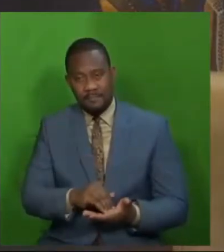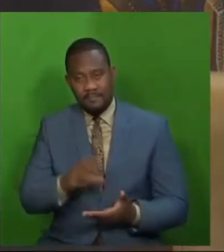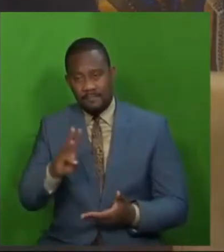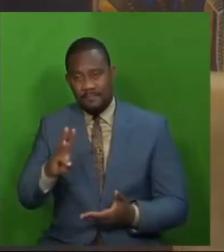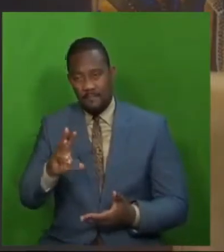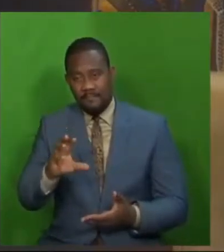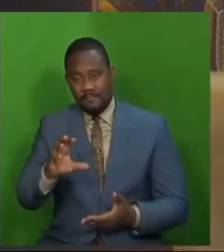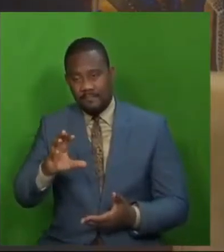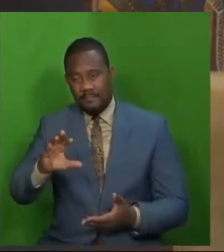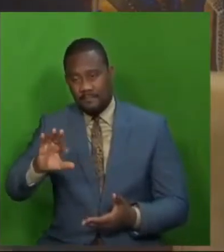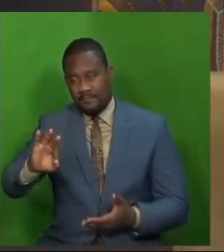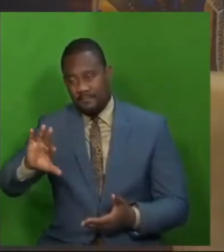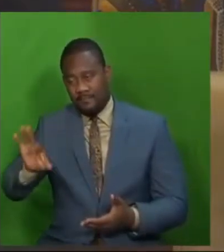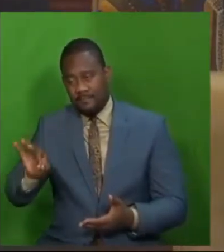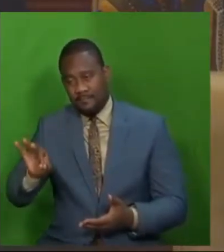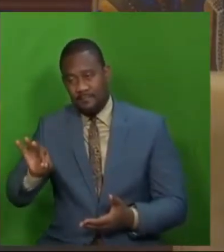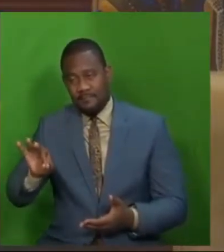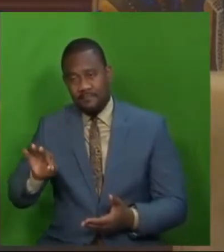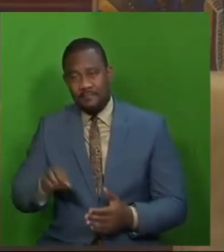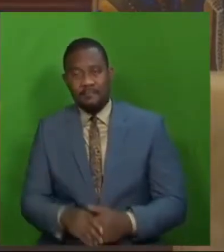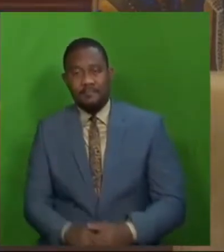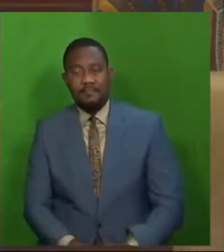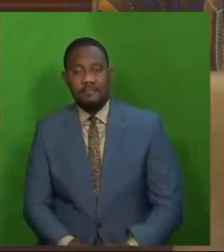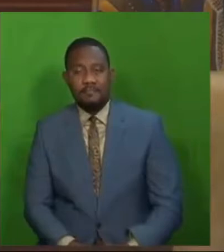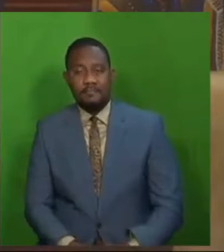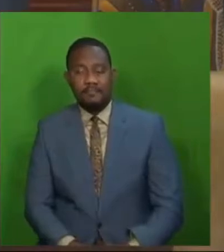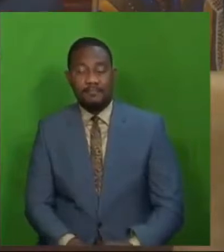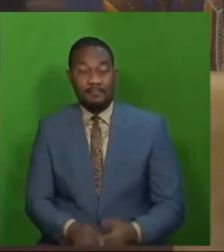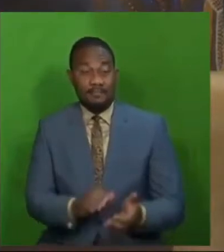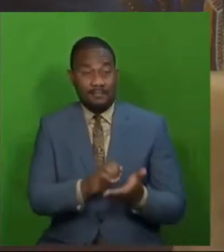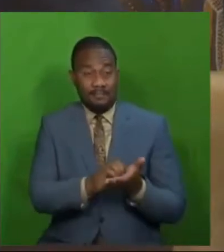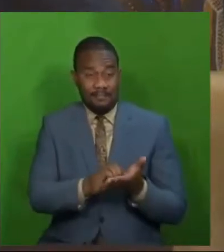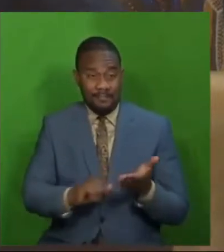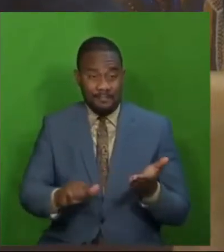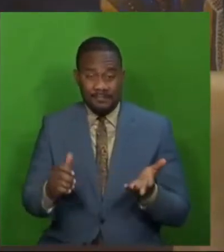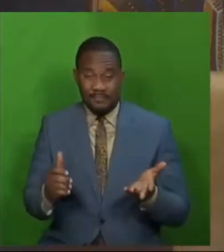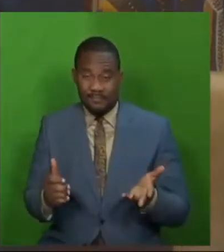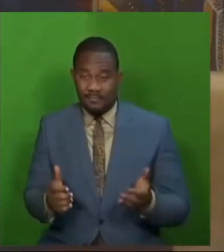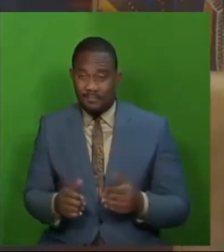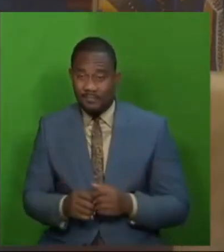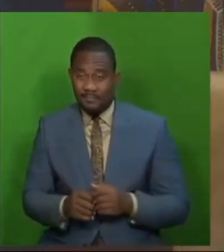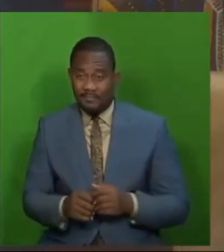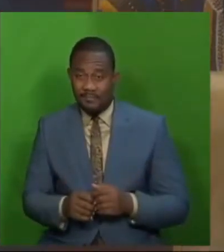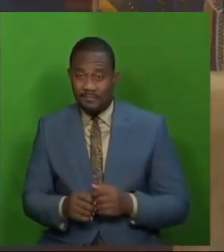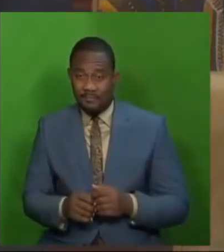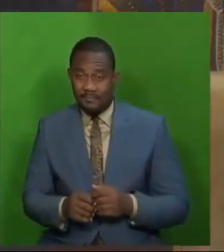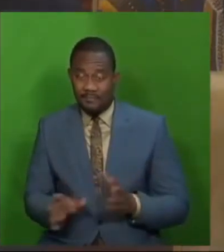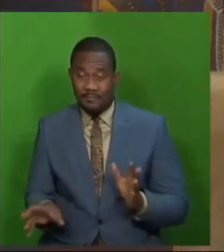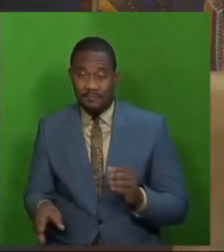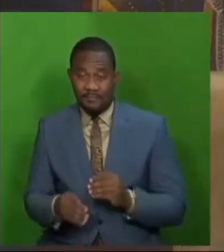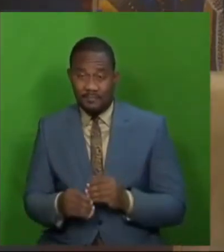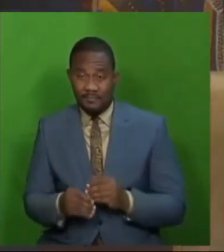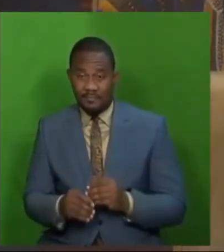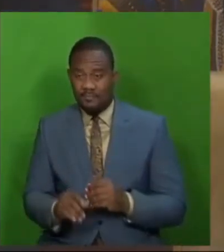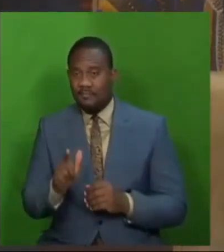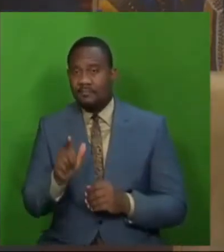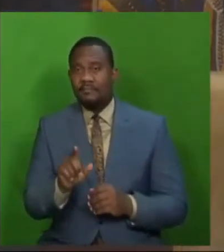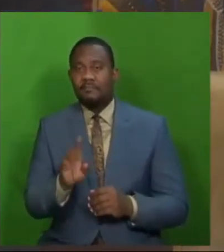103,699. So when you do the subtraction over the 4-year period, you have added